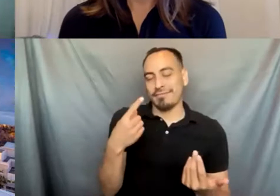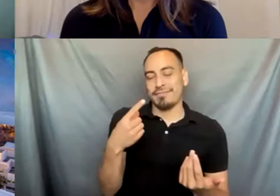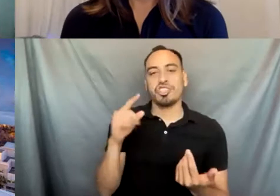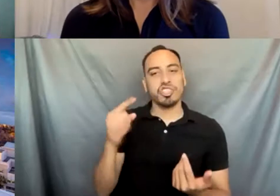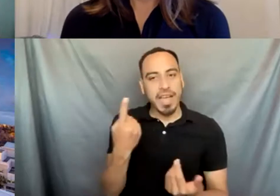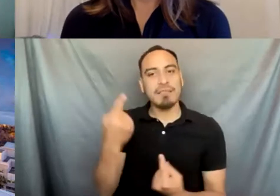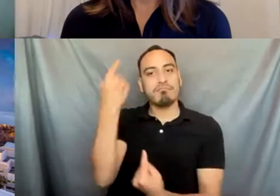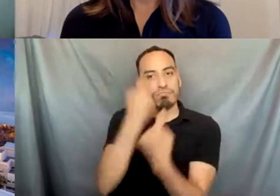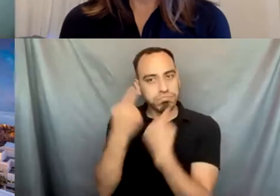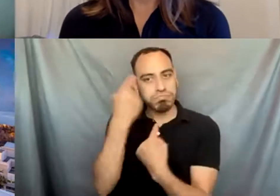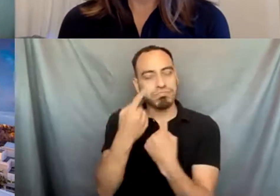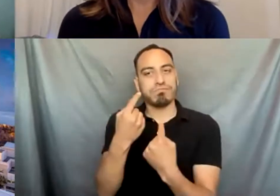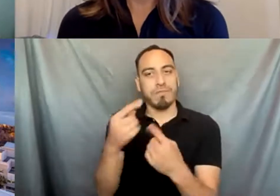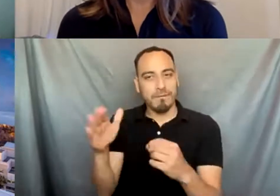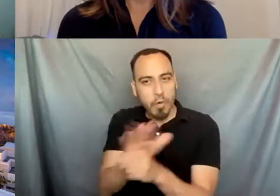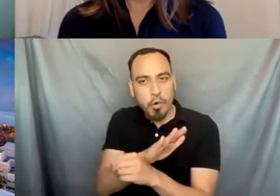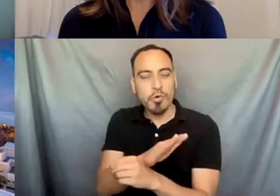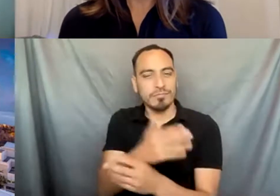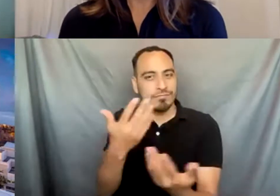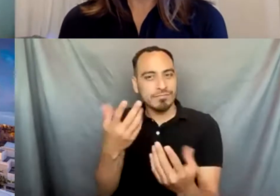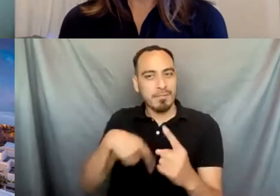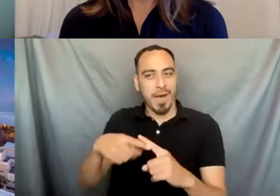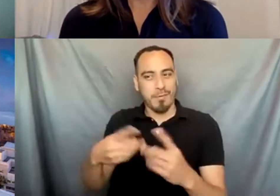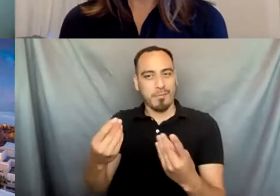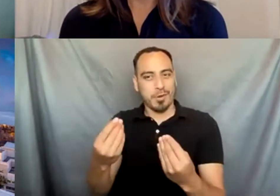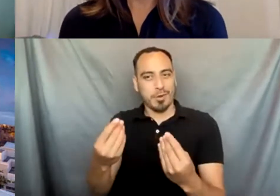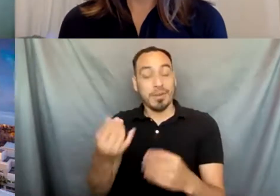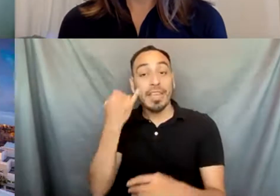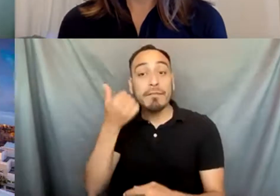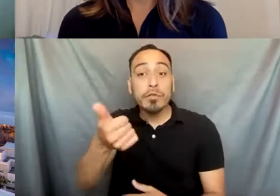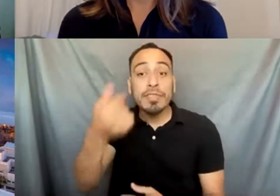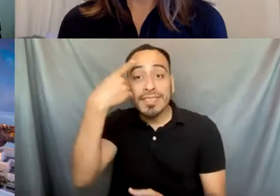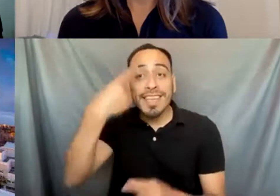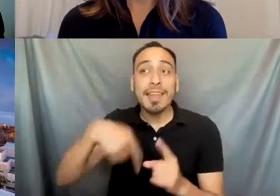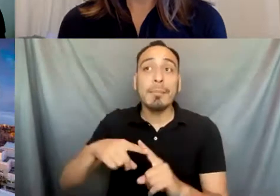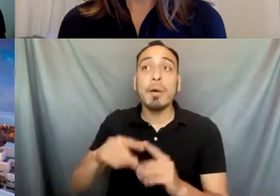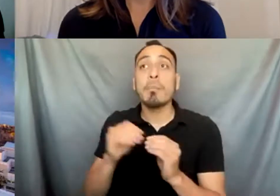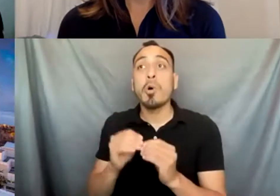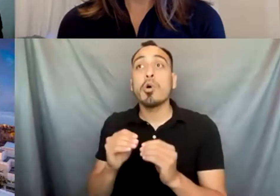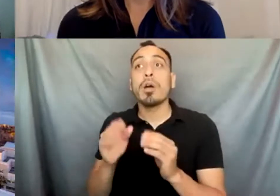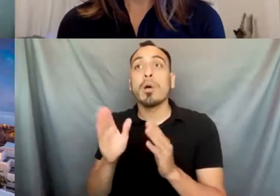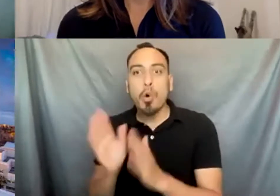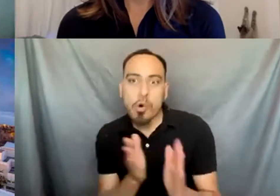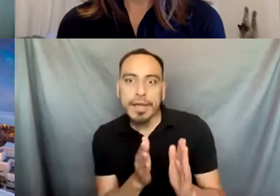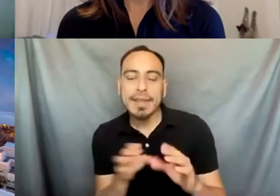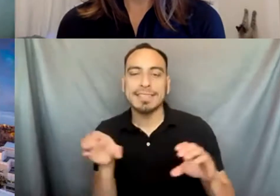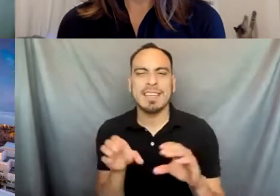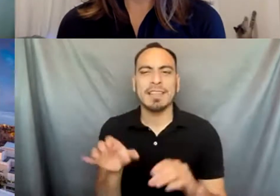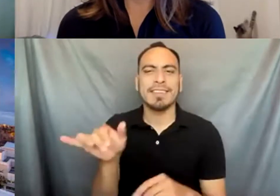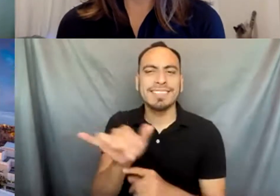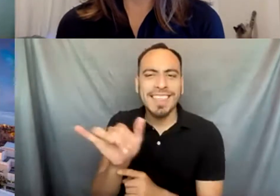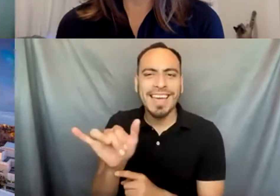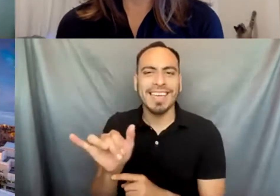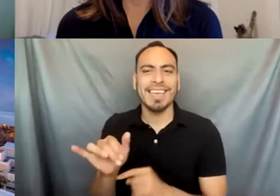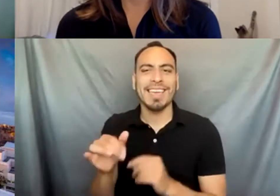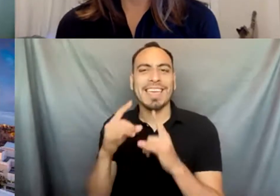out. If you are looking at organized activities like camps or other things like that, I mean, you can kind of fall